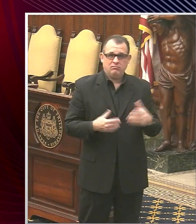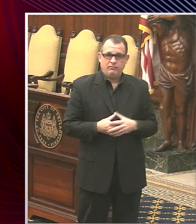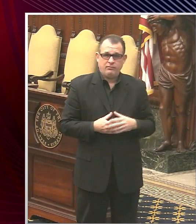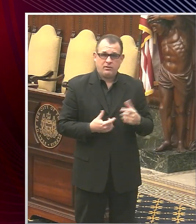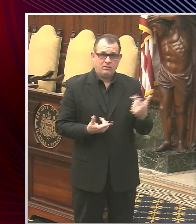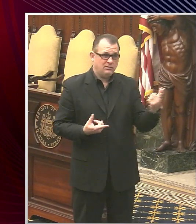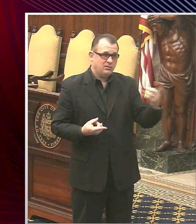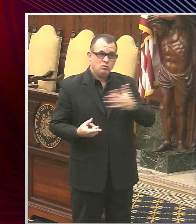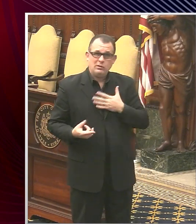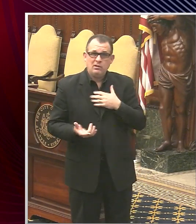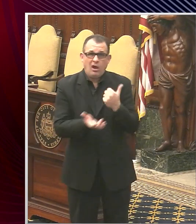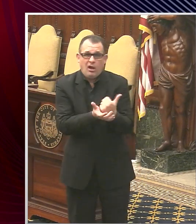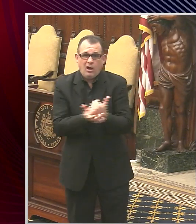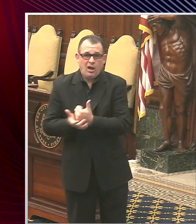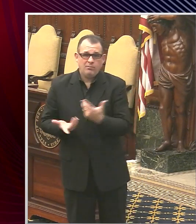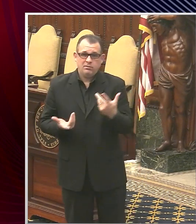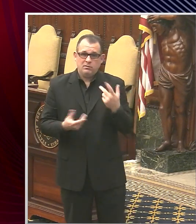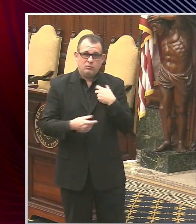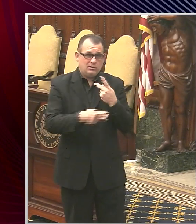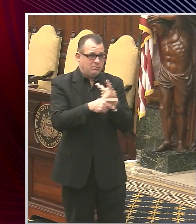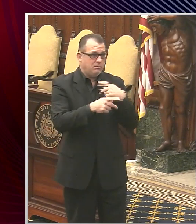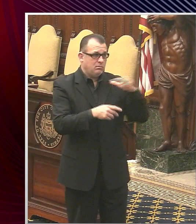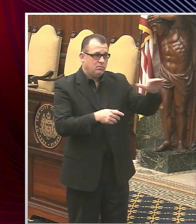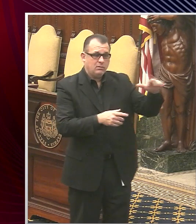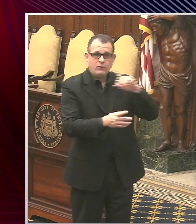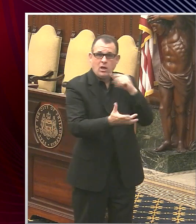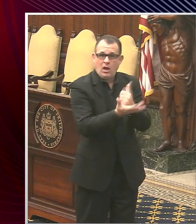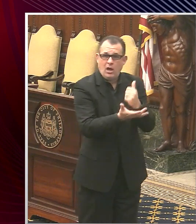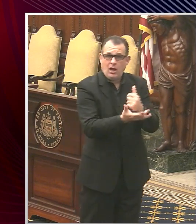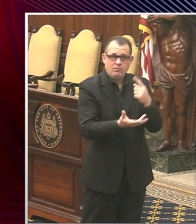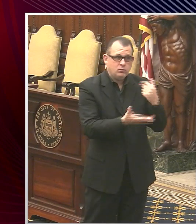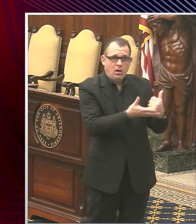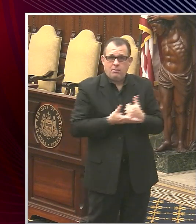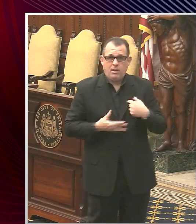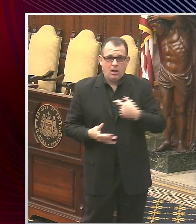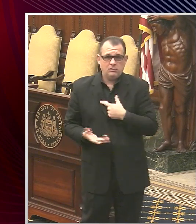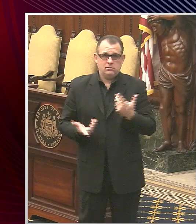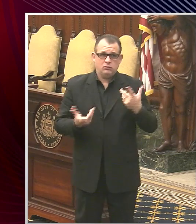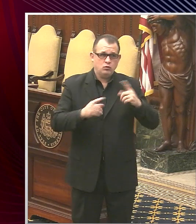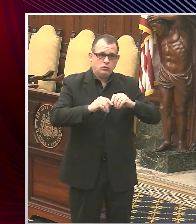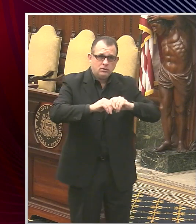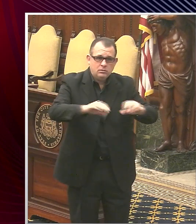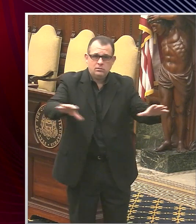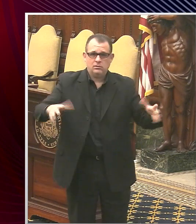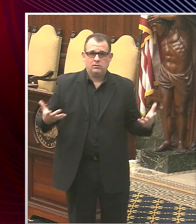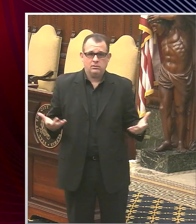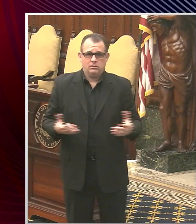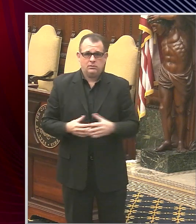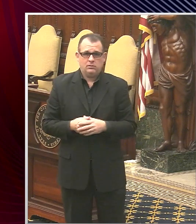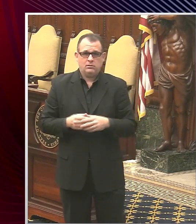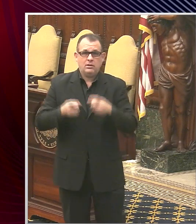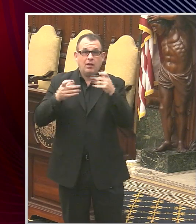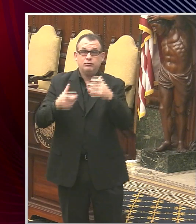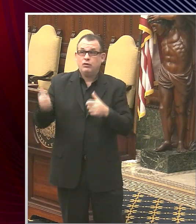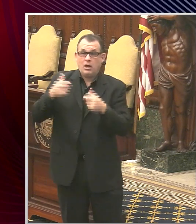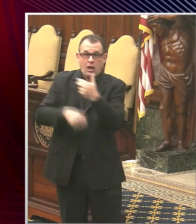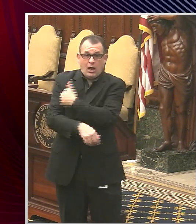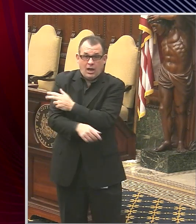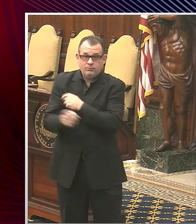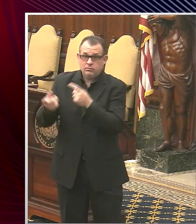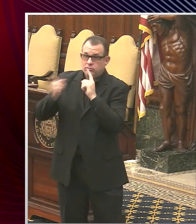out, and we will continue to ask her to talk about this. And will you engage the hospital administrators in that same conversation?